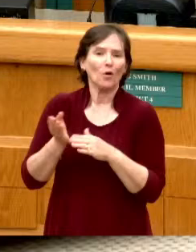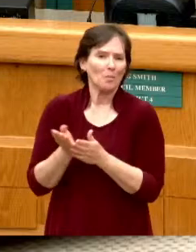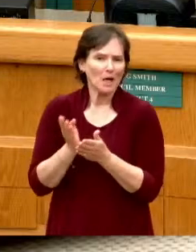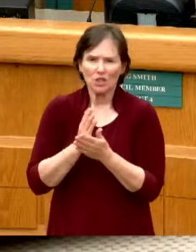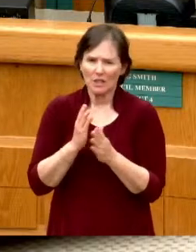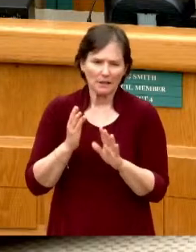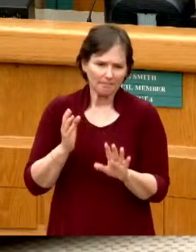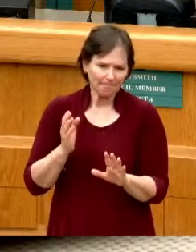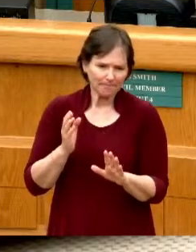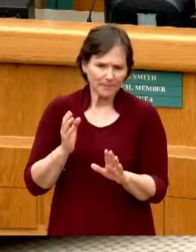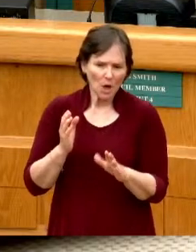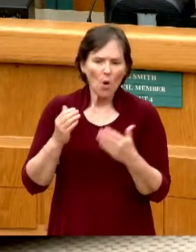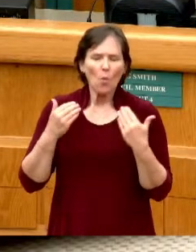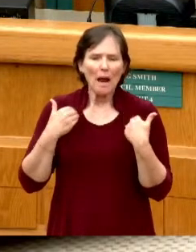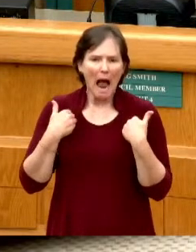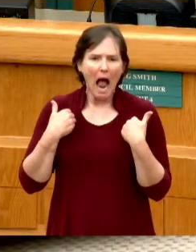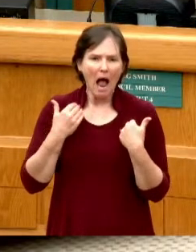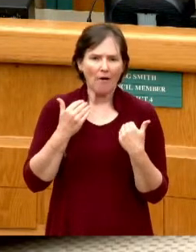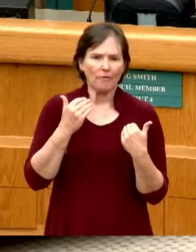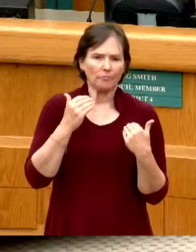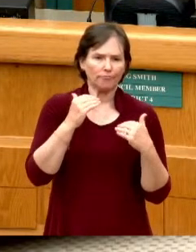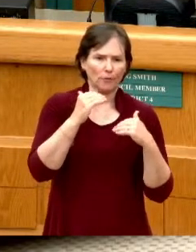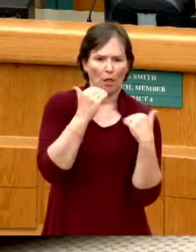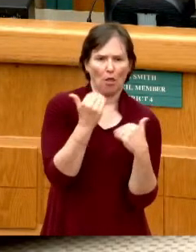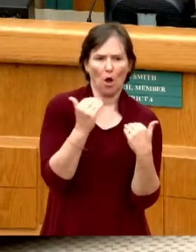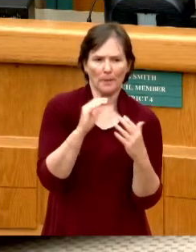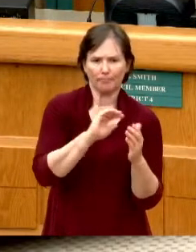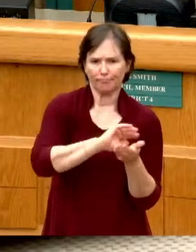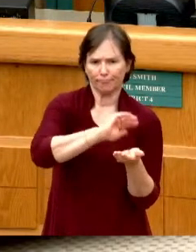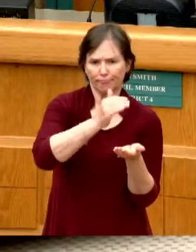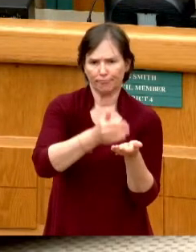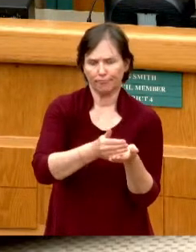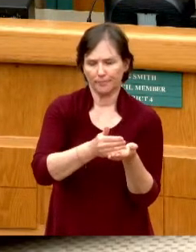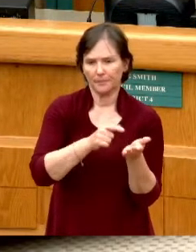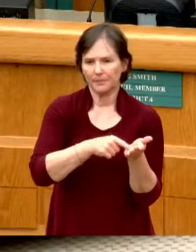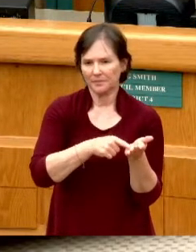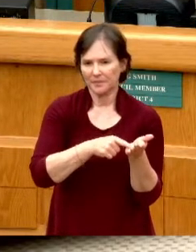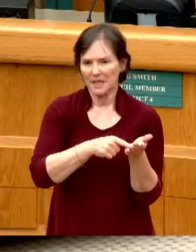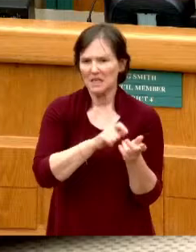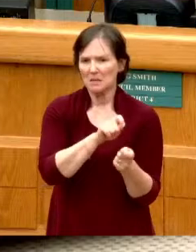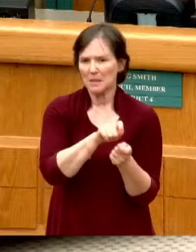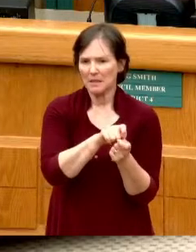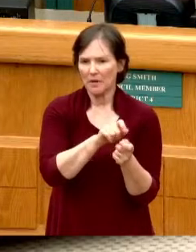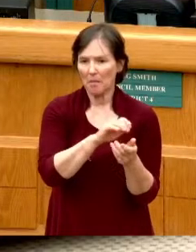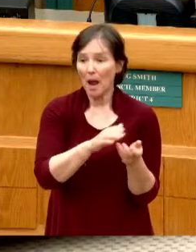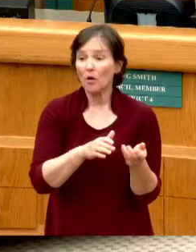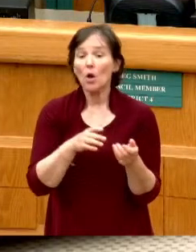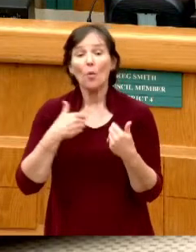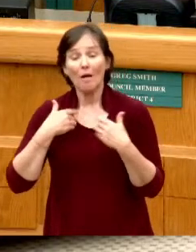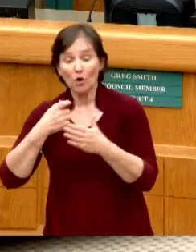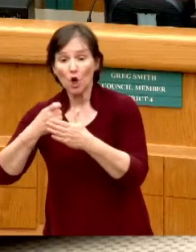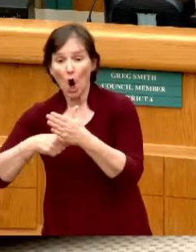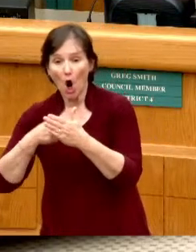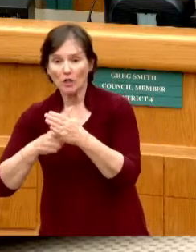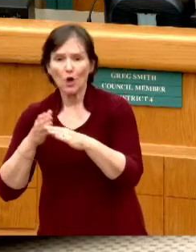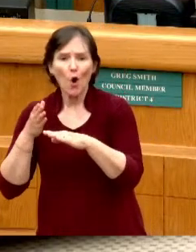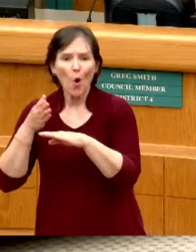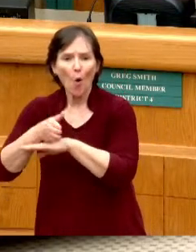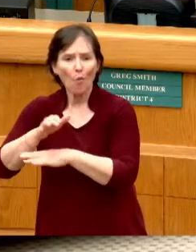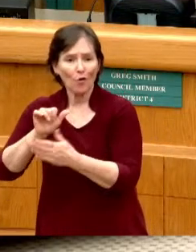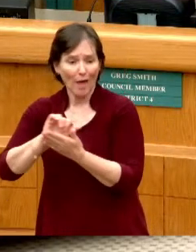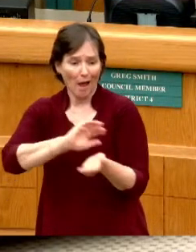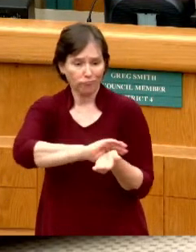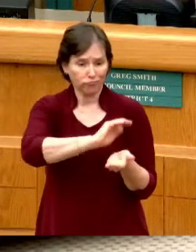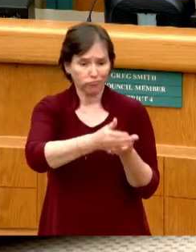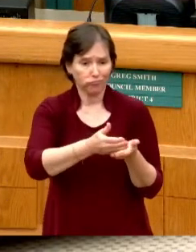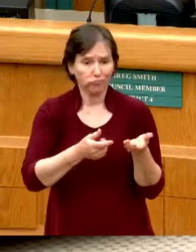that is a certain amount, and we have costs that have exceeded that allocation. However, the state of Texas has